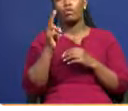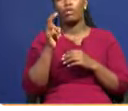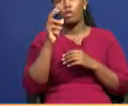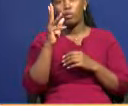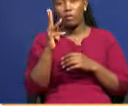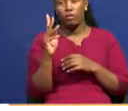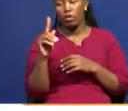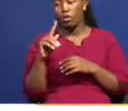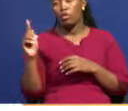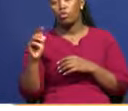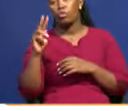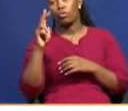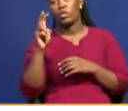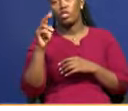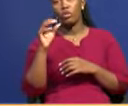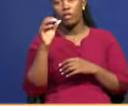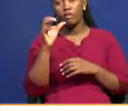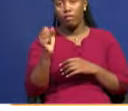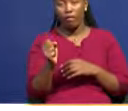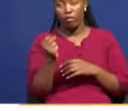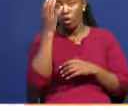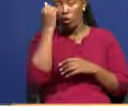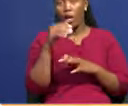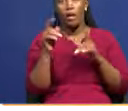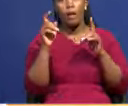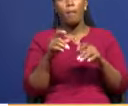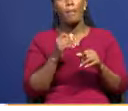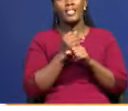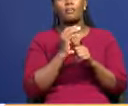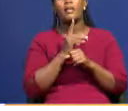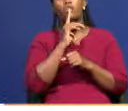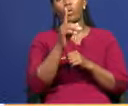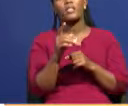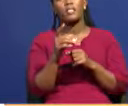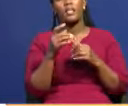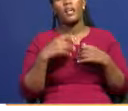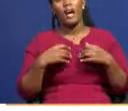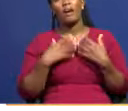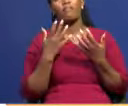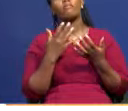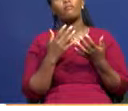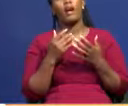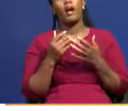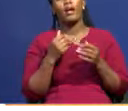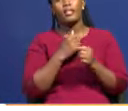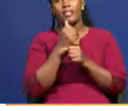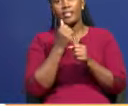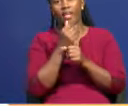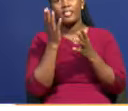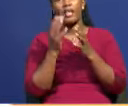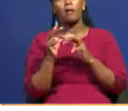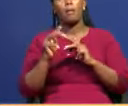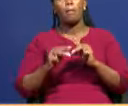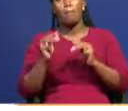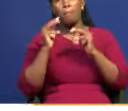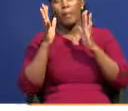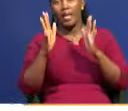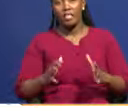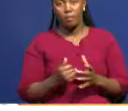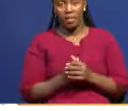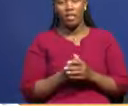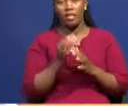Because we must also put in place mm-hmm. system to deal with disaster management, which is going to be very expensive. Mm-hmm. So at the end of the day, unless a